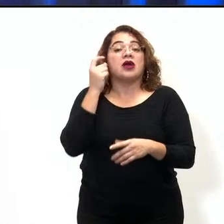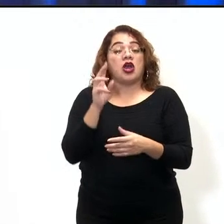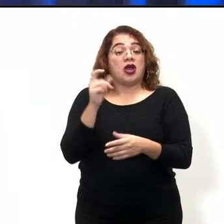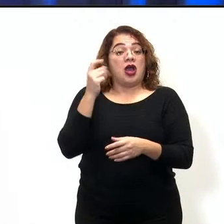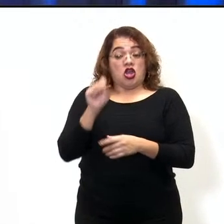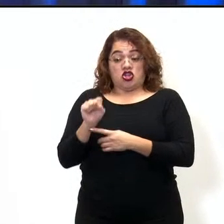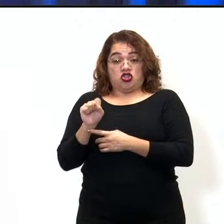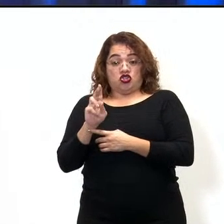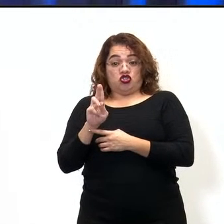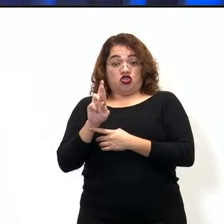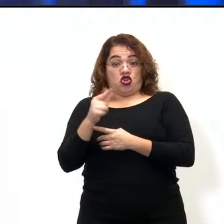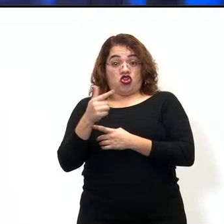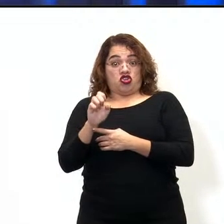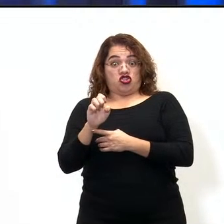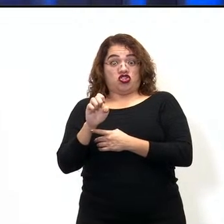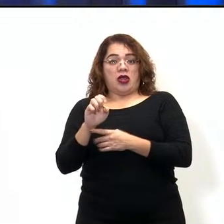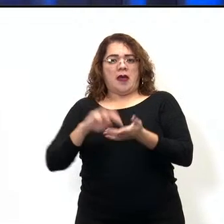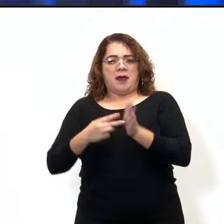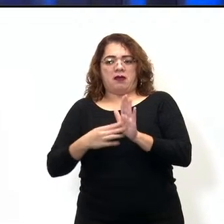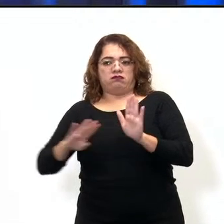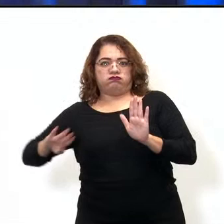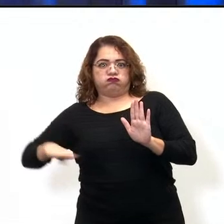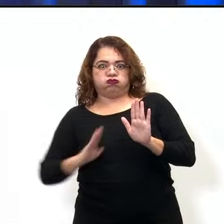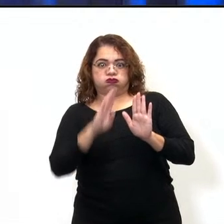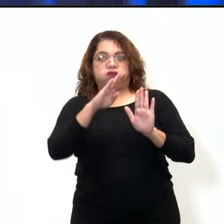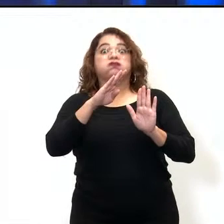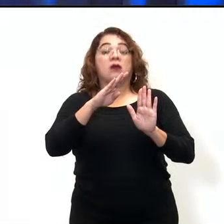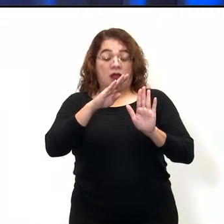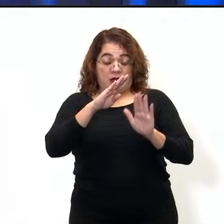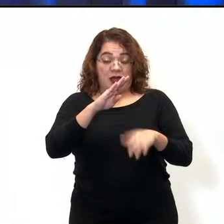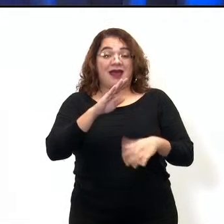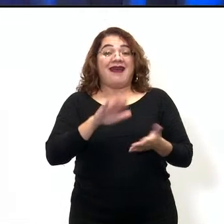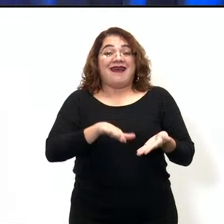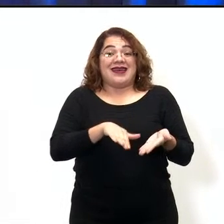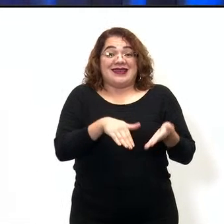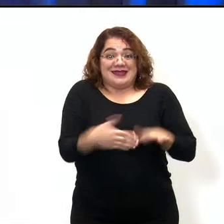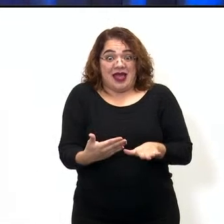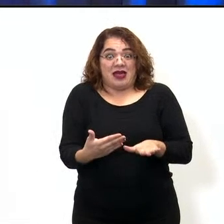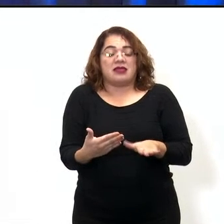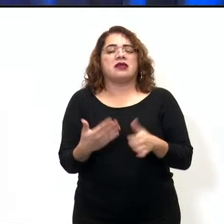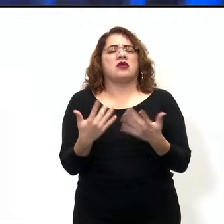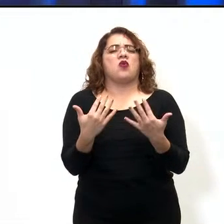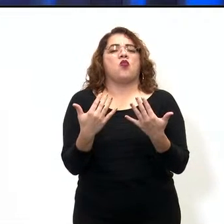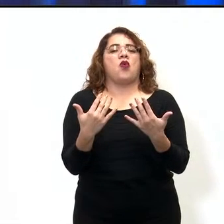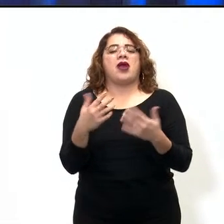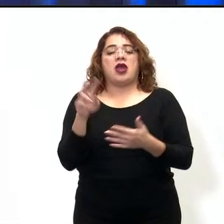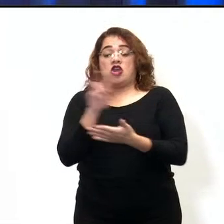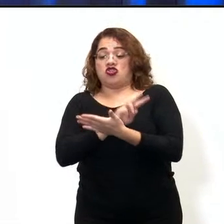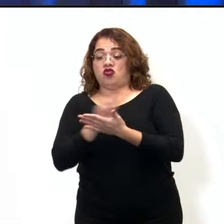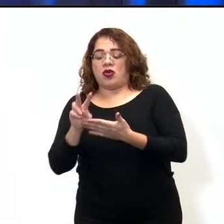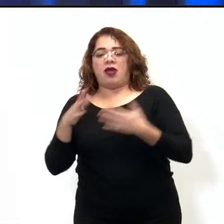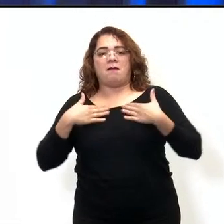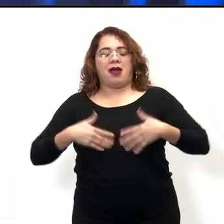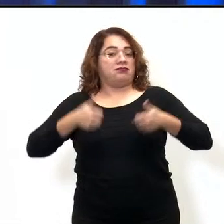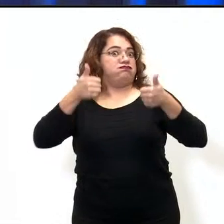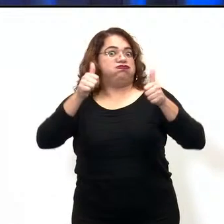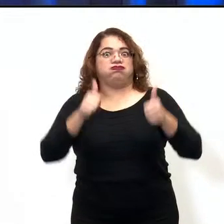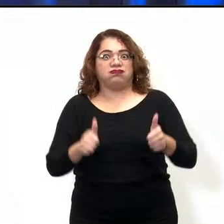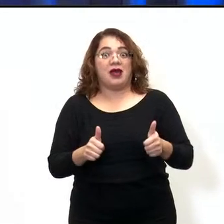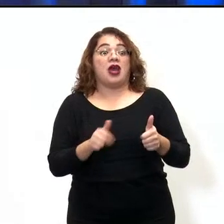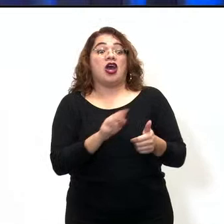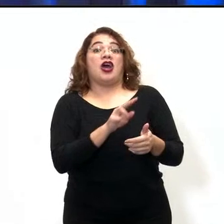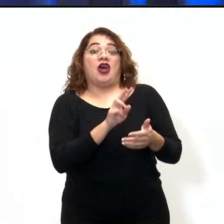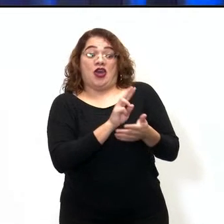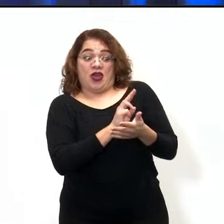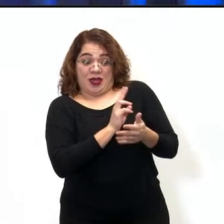a surge begins, and then that deaths typically follow 2 weeks after that. So I want to give you an example. It's a